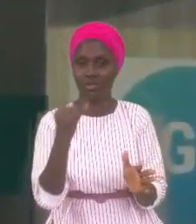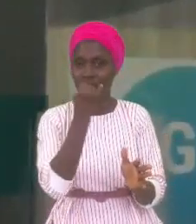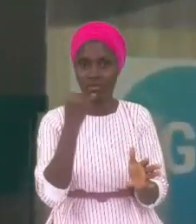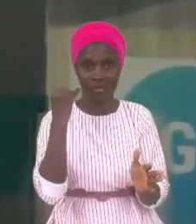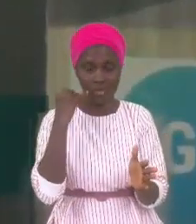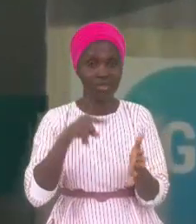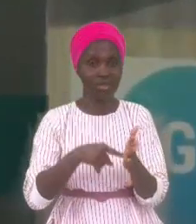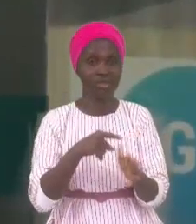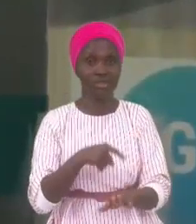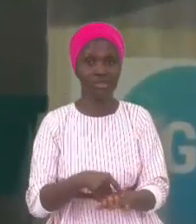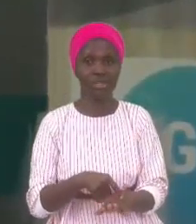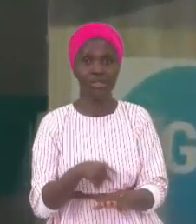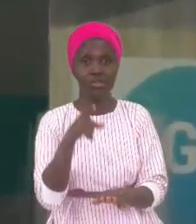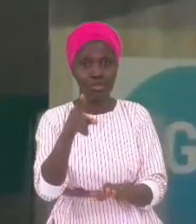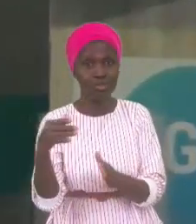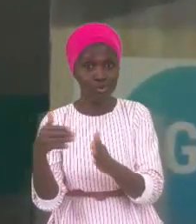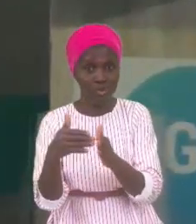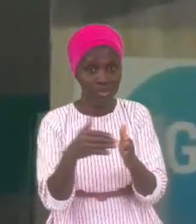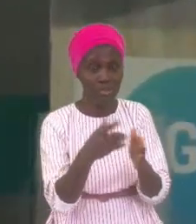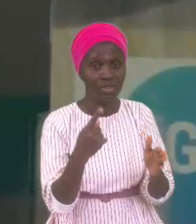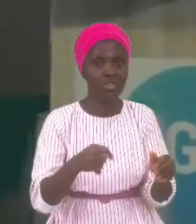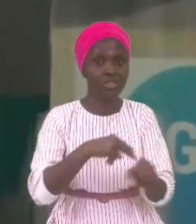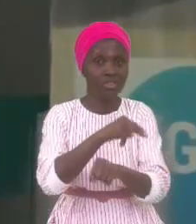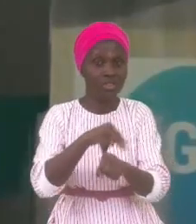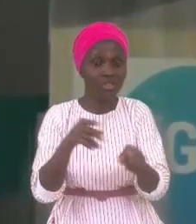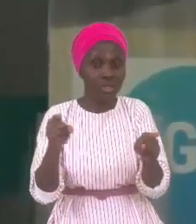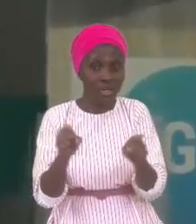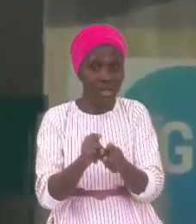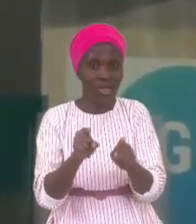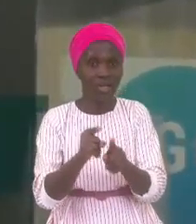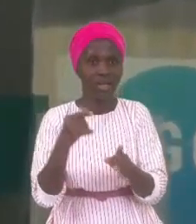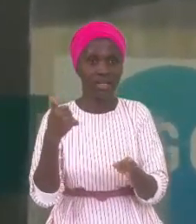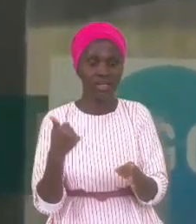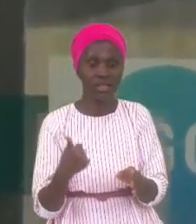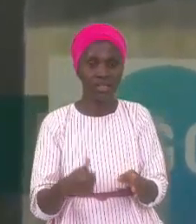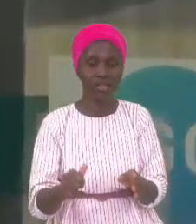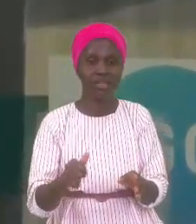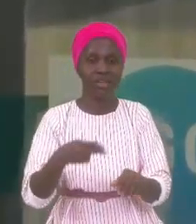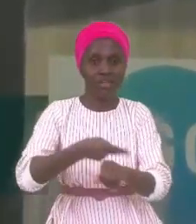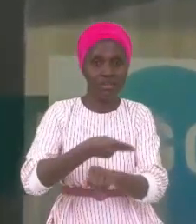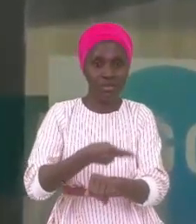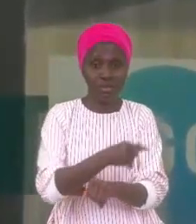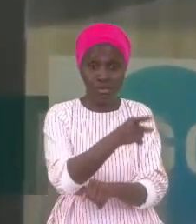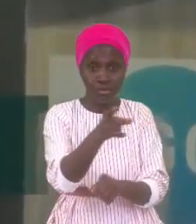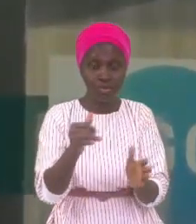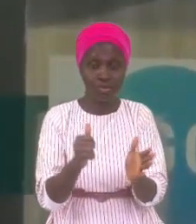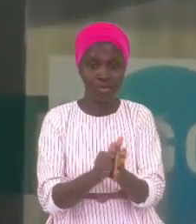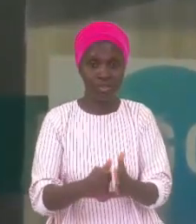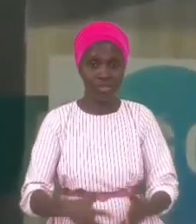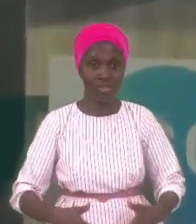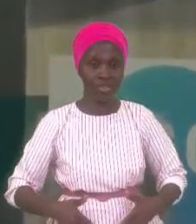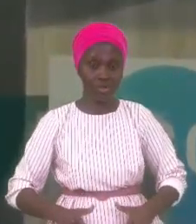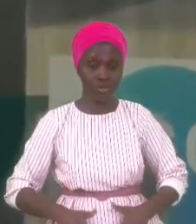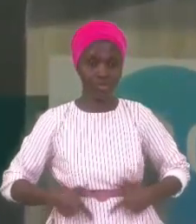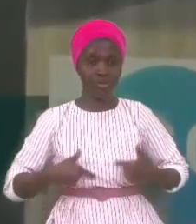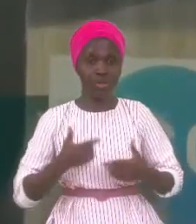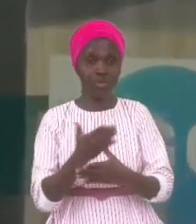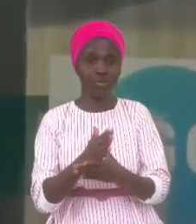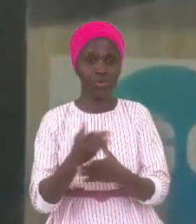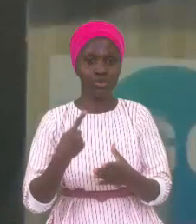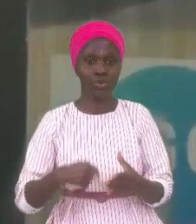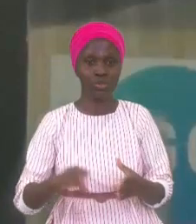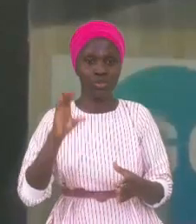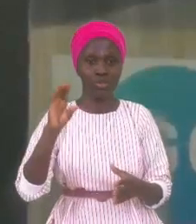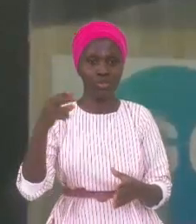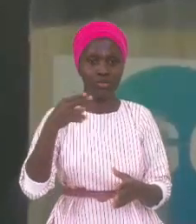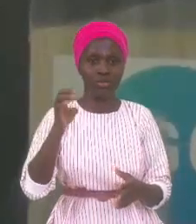the nation like a flock. Thou that dwellest between the cherubims, shine forth. How